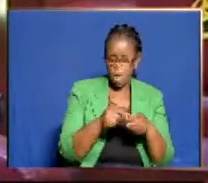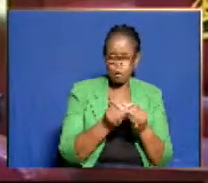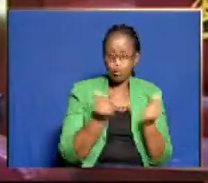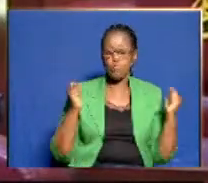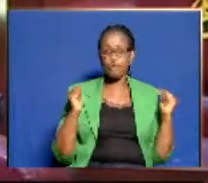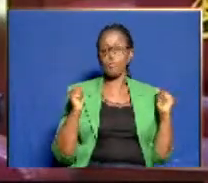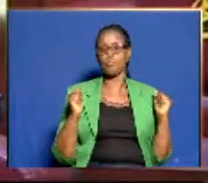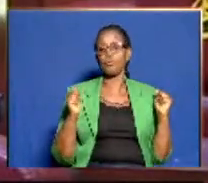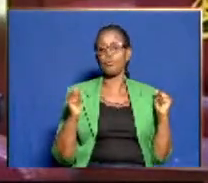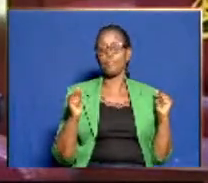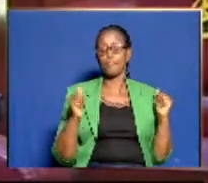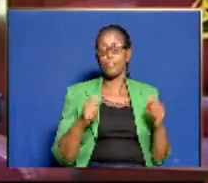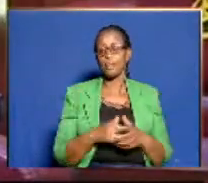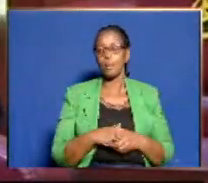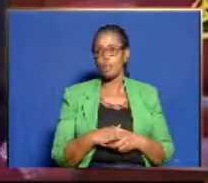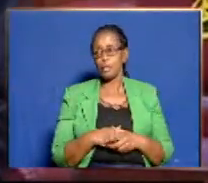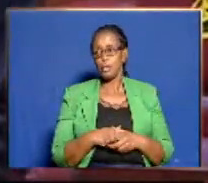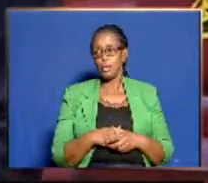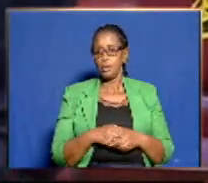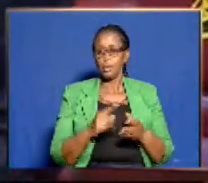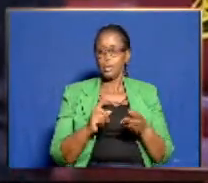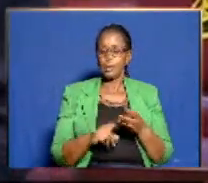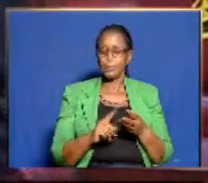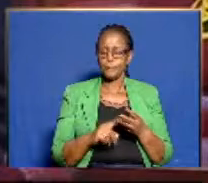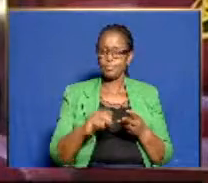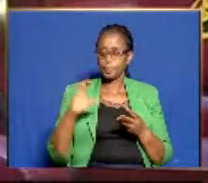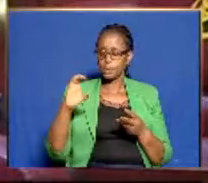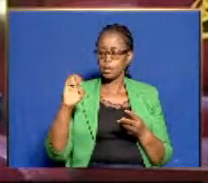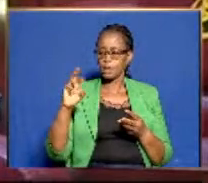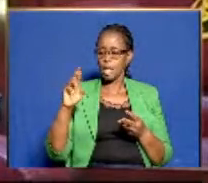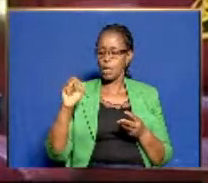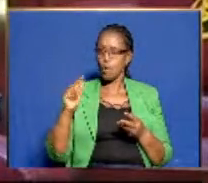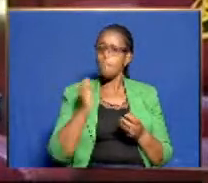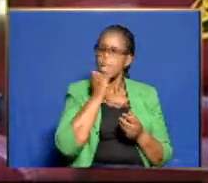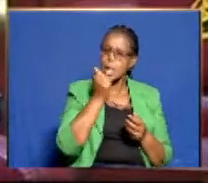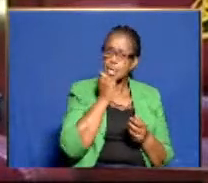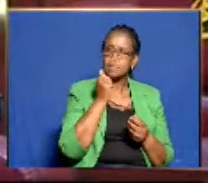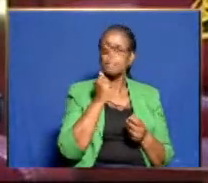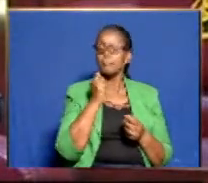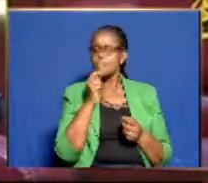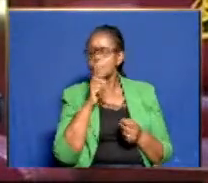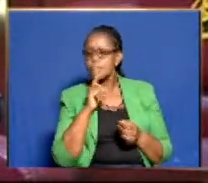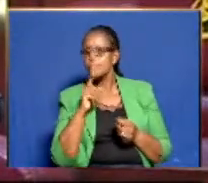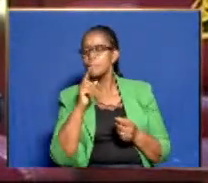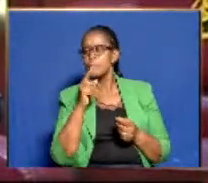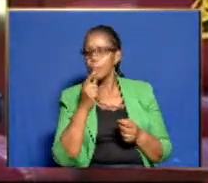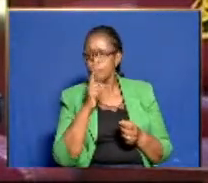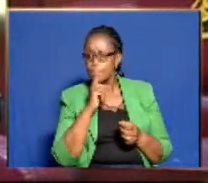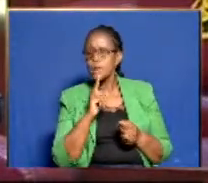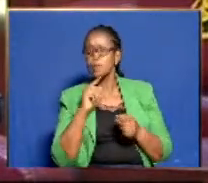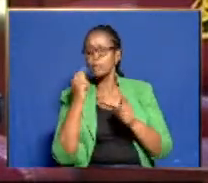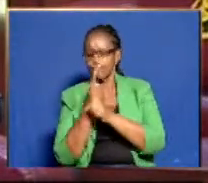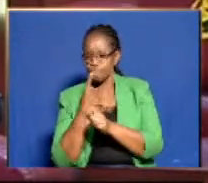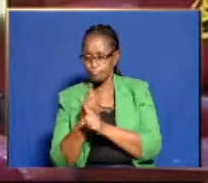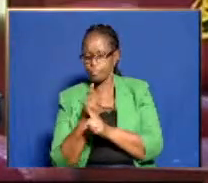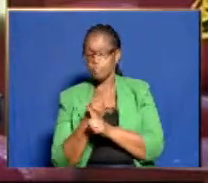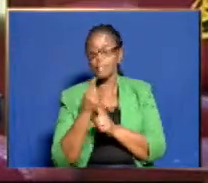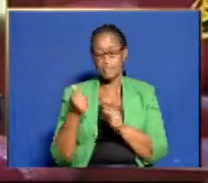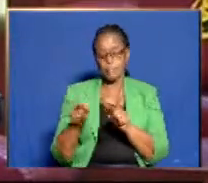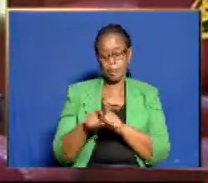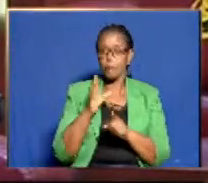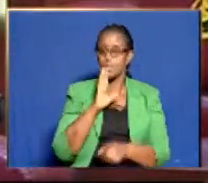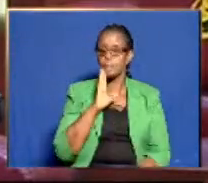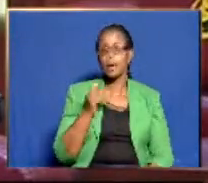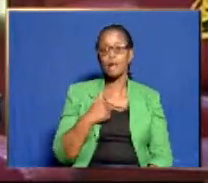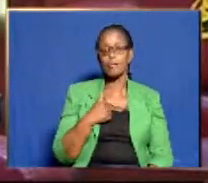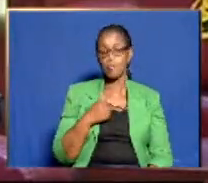sector, looking also in the cereal sector, it is really having challenges because of that. And we will also be looking and telling Treasury that they need to